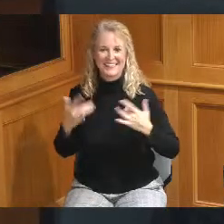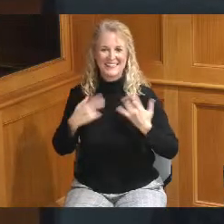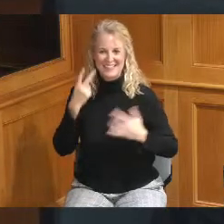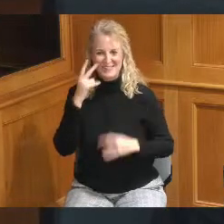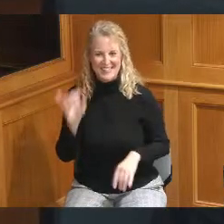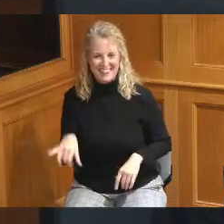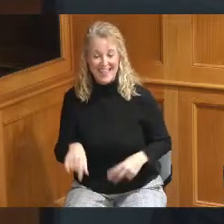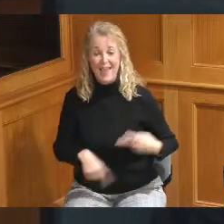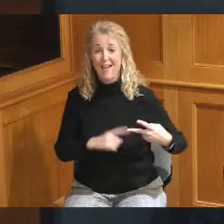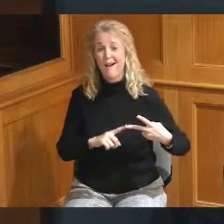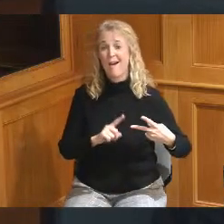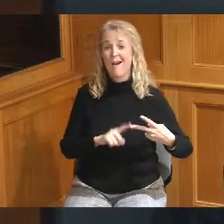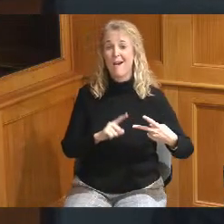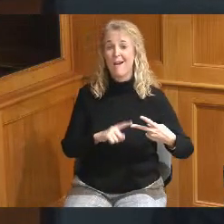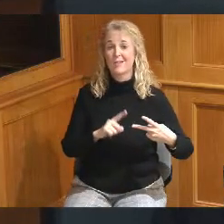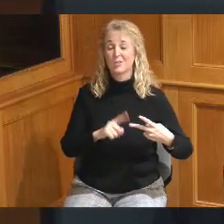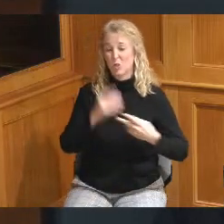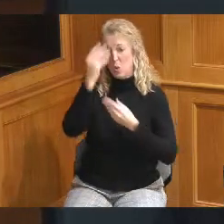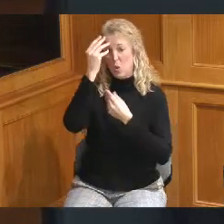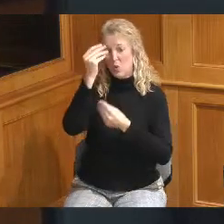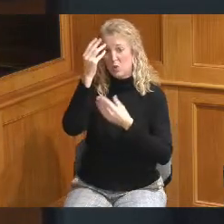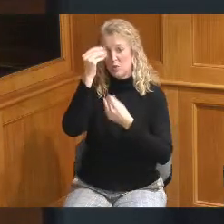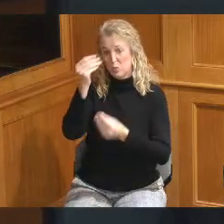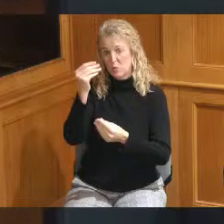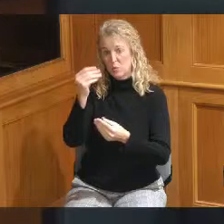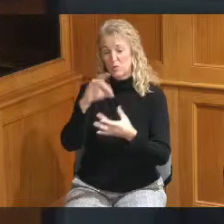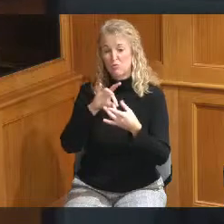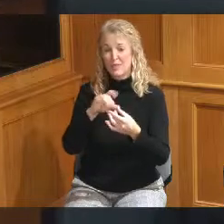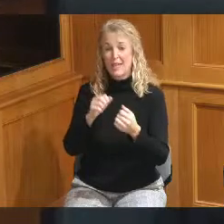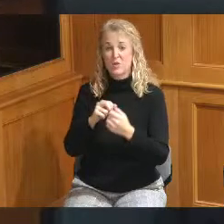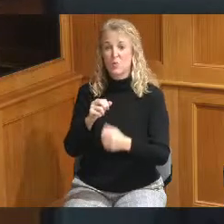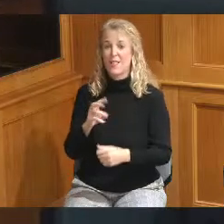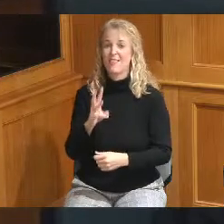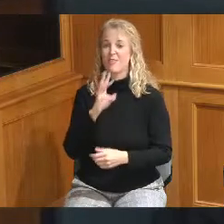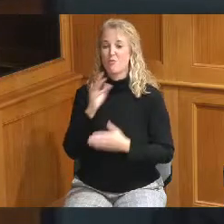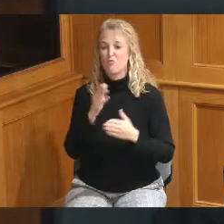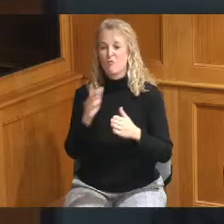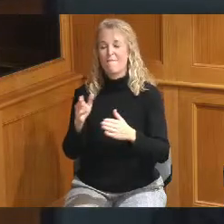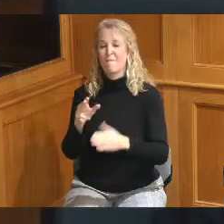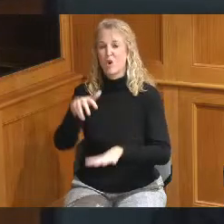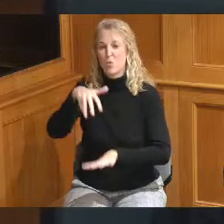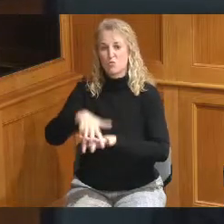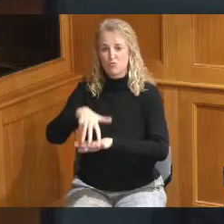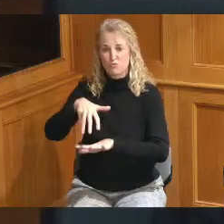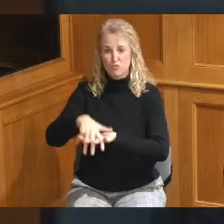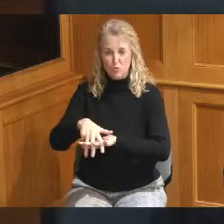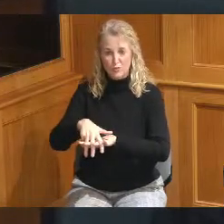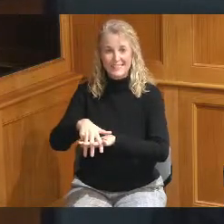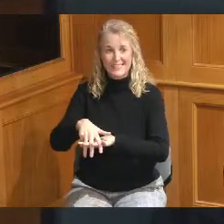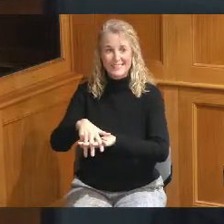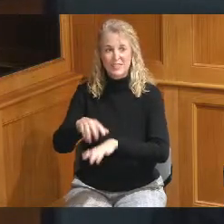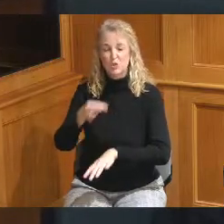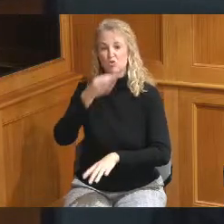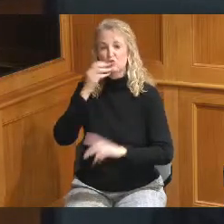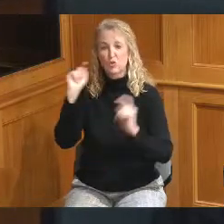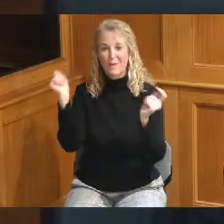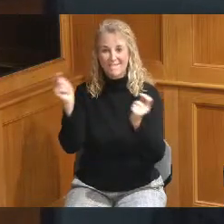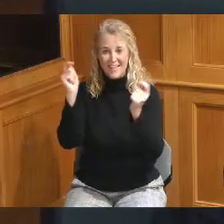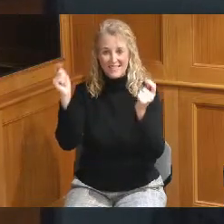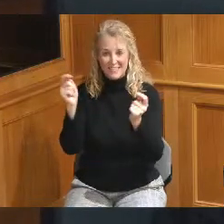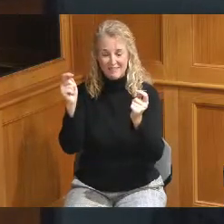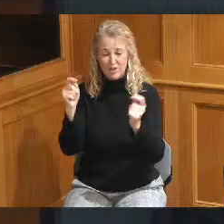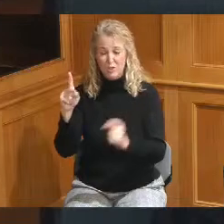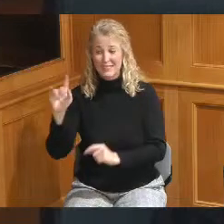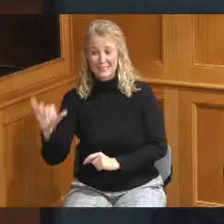that. Also attended the press conference for River Roots, the big music festival that's coming. The mayors in Kentucky and